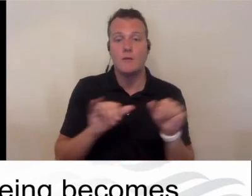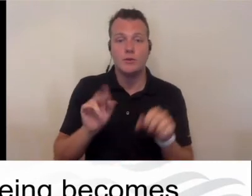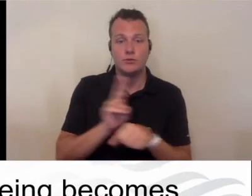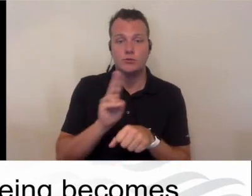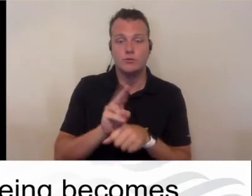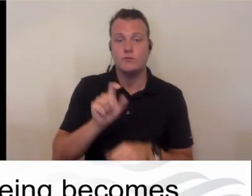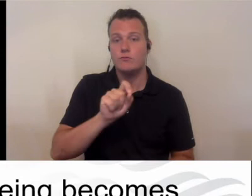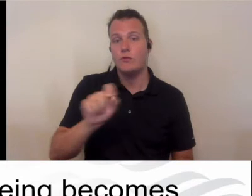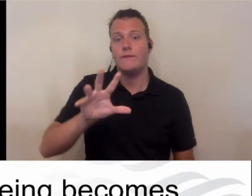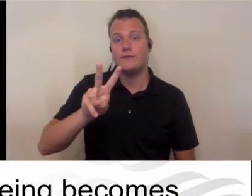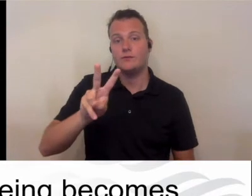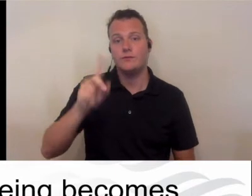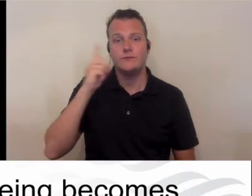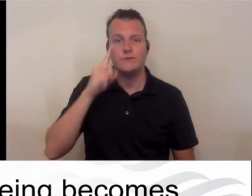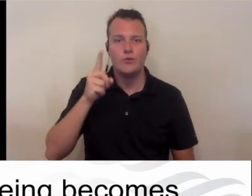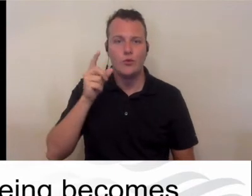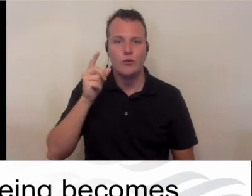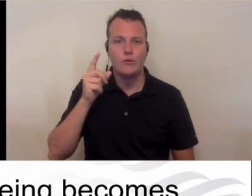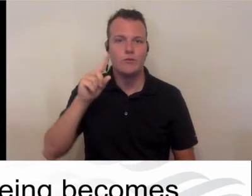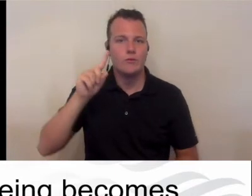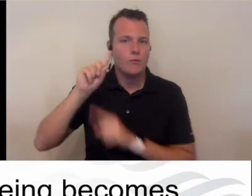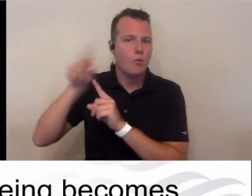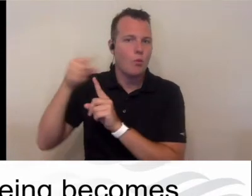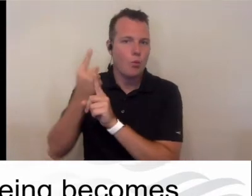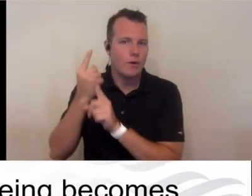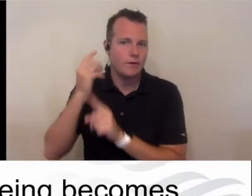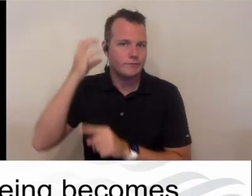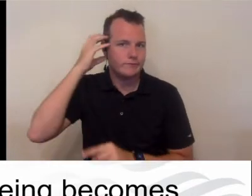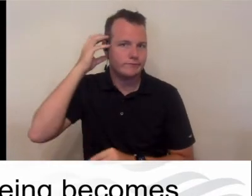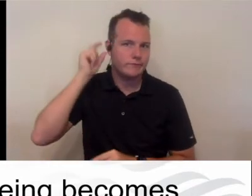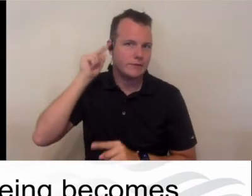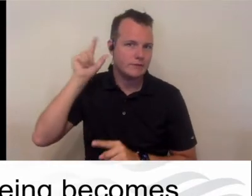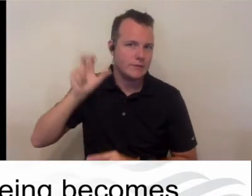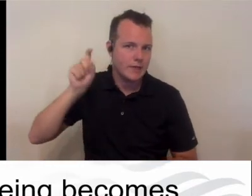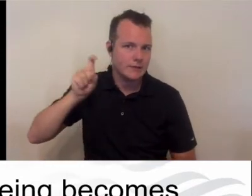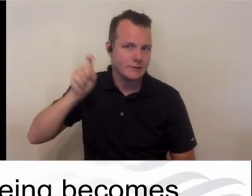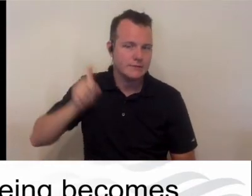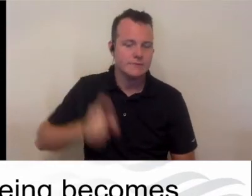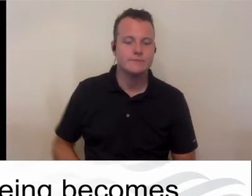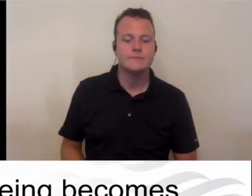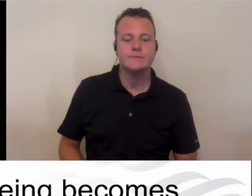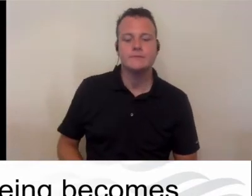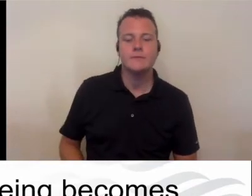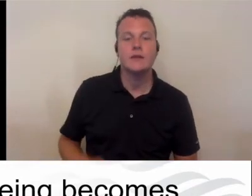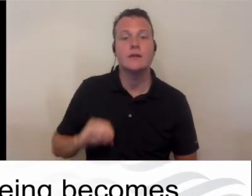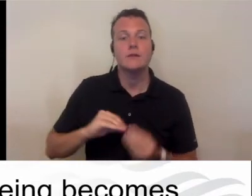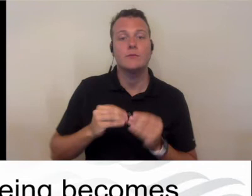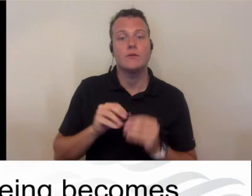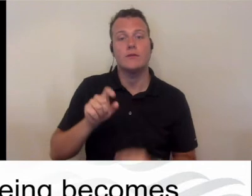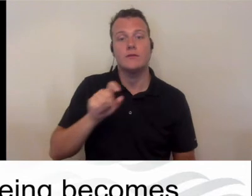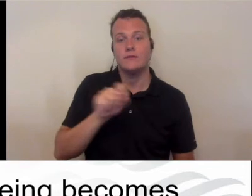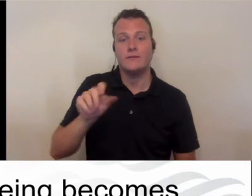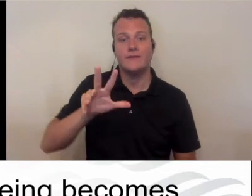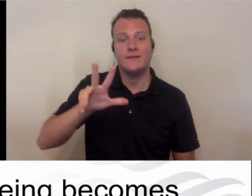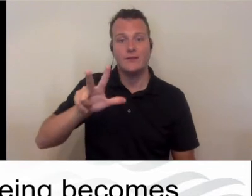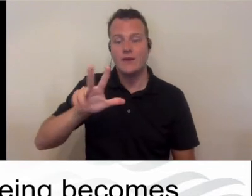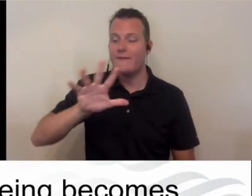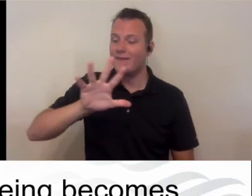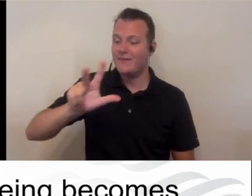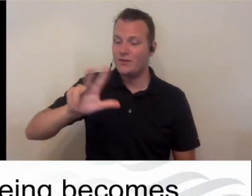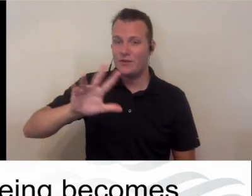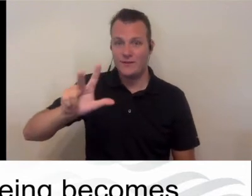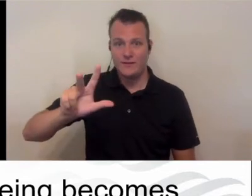monaural examples. The 53 is a surgical modifier, but I want you to be aware of it. It means